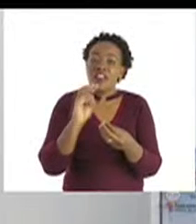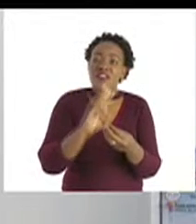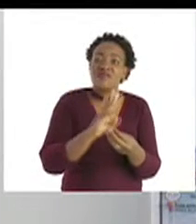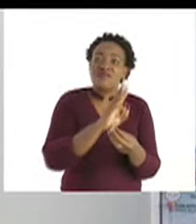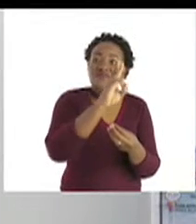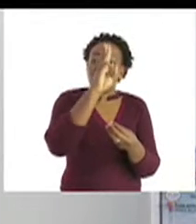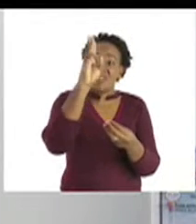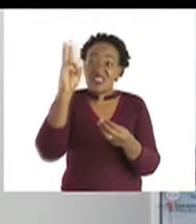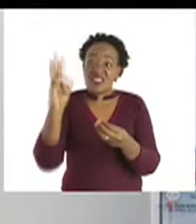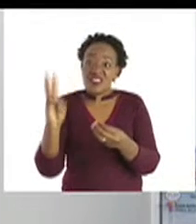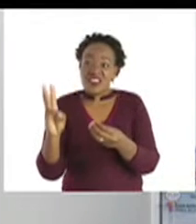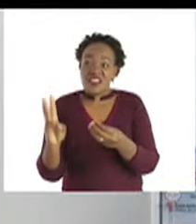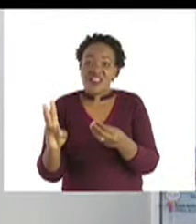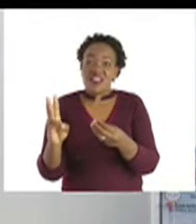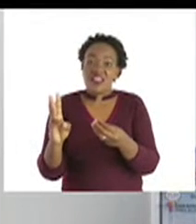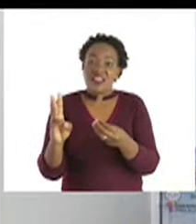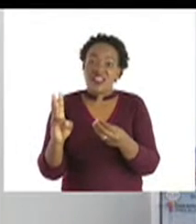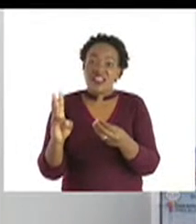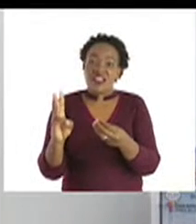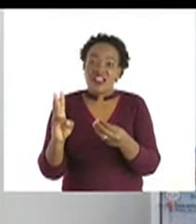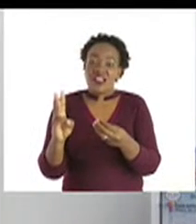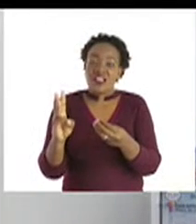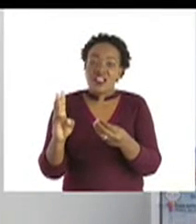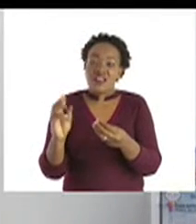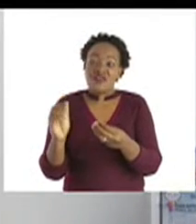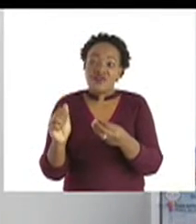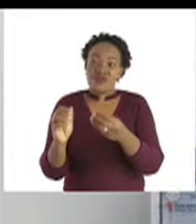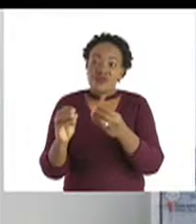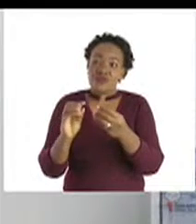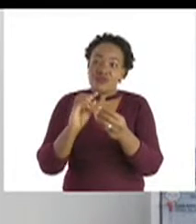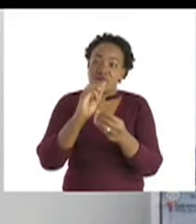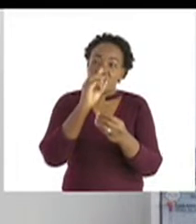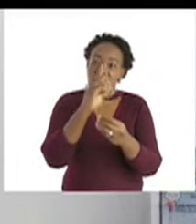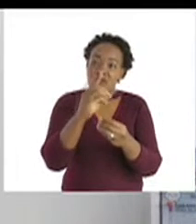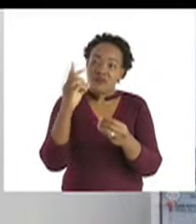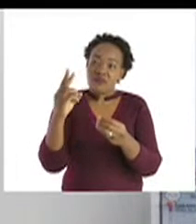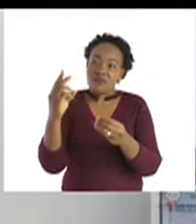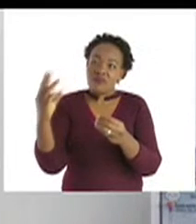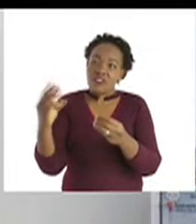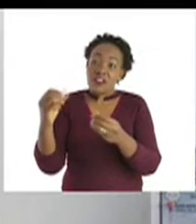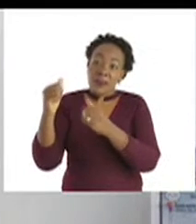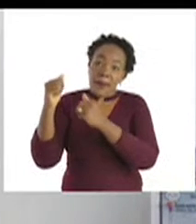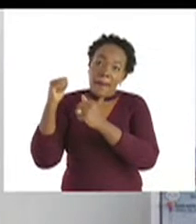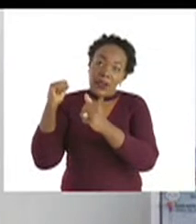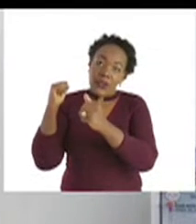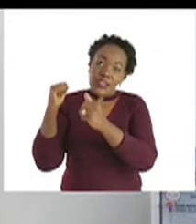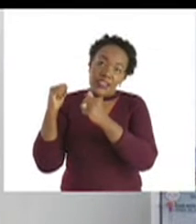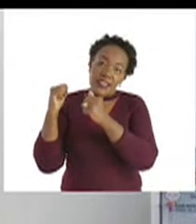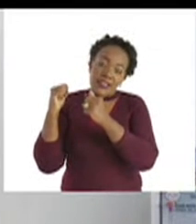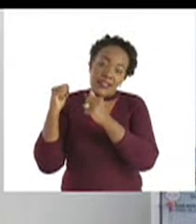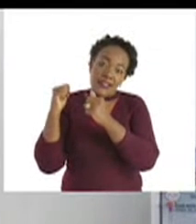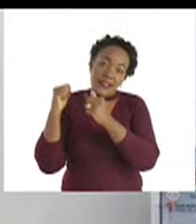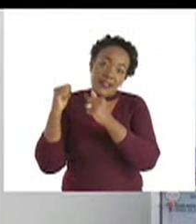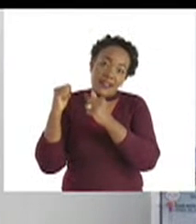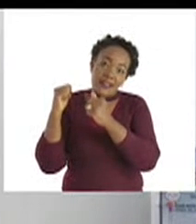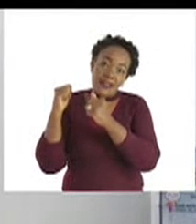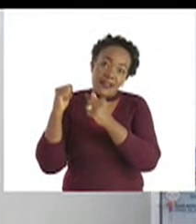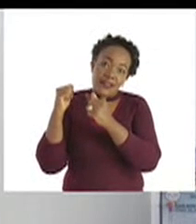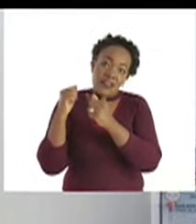15 to which number? We count backwards 3 times. 15,